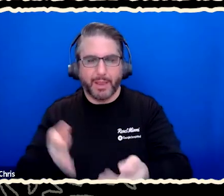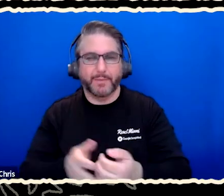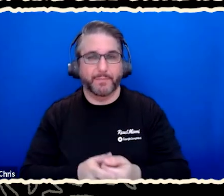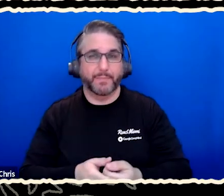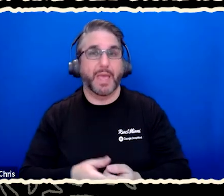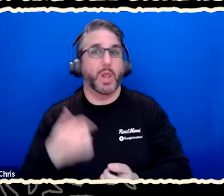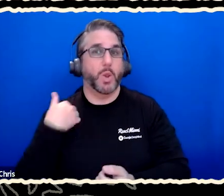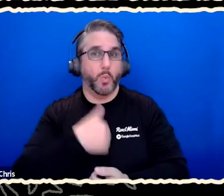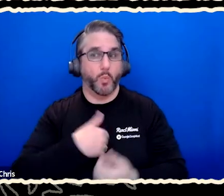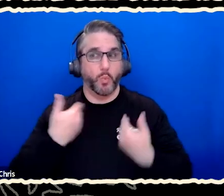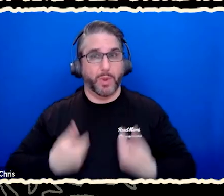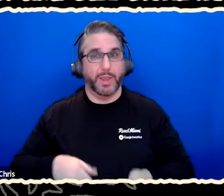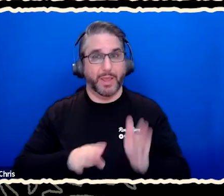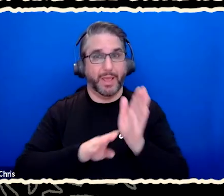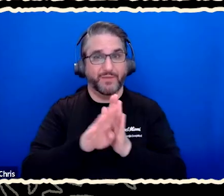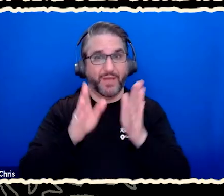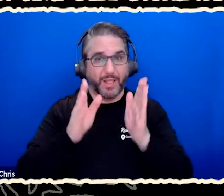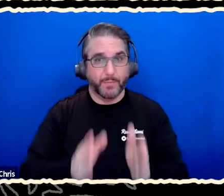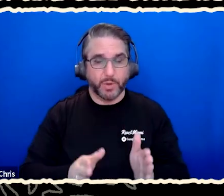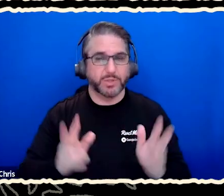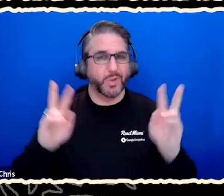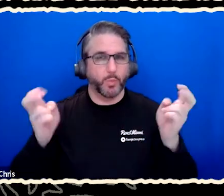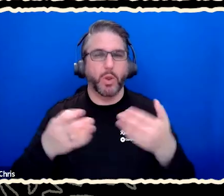are the gatekeepers.